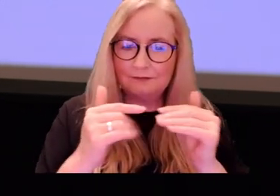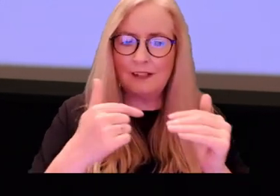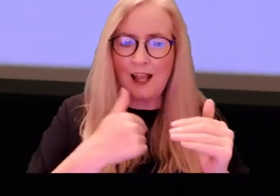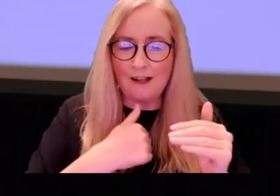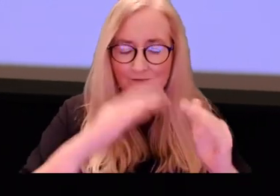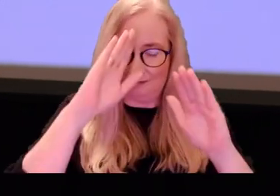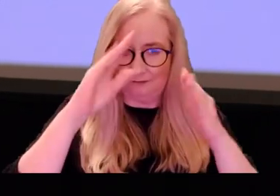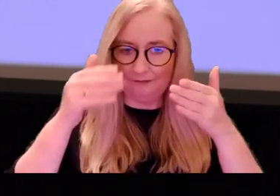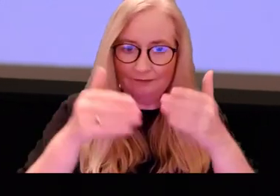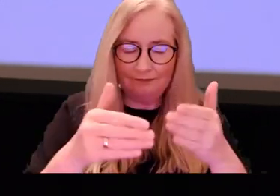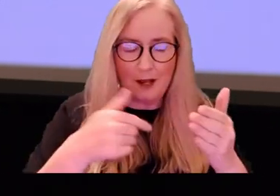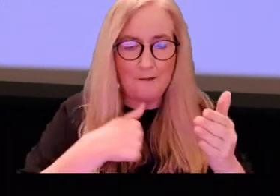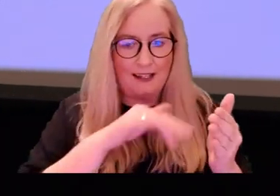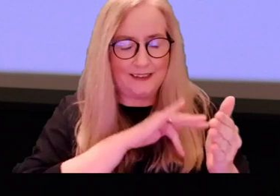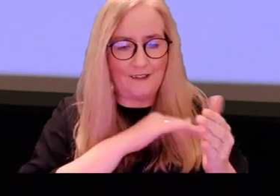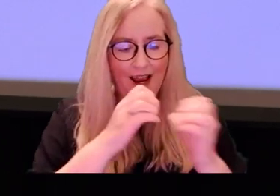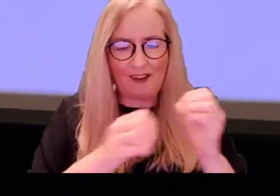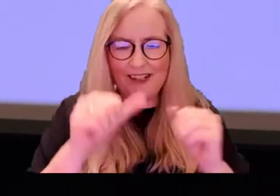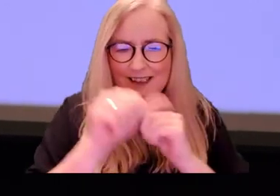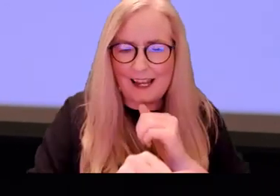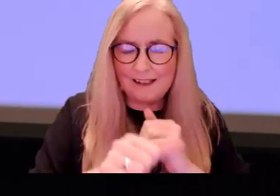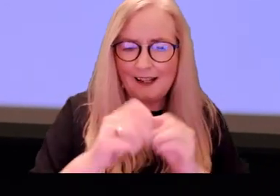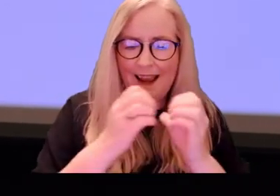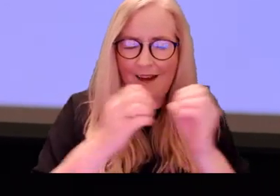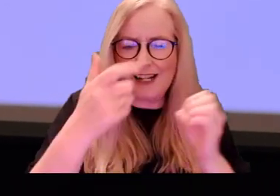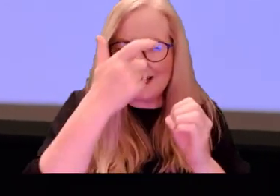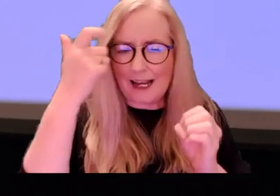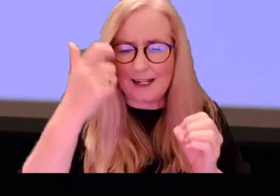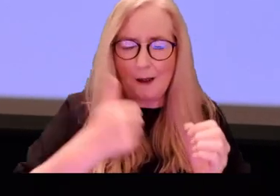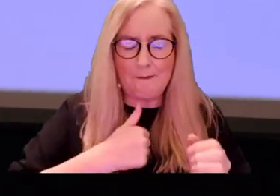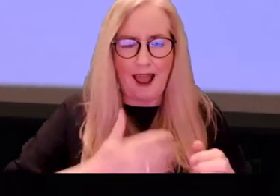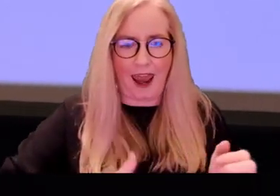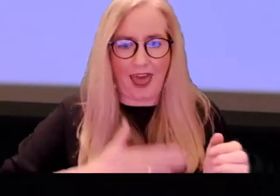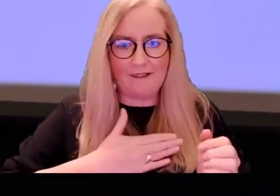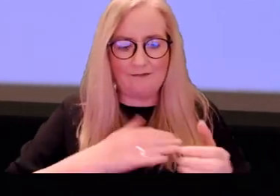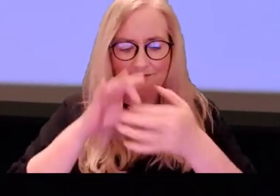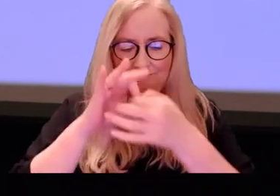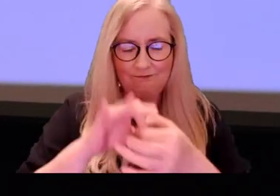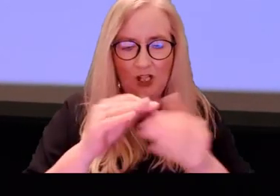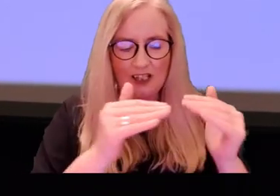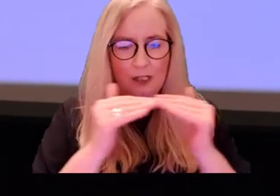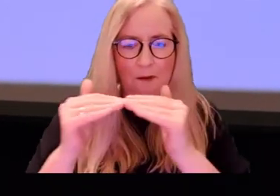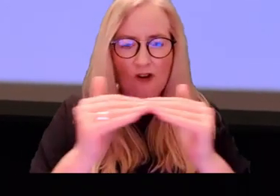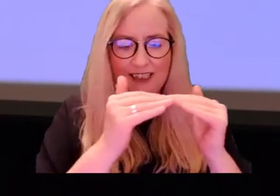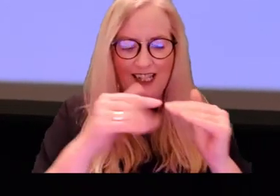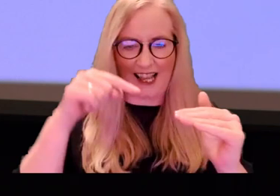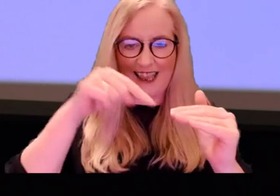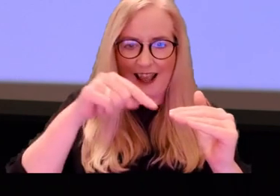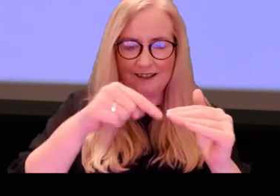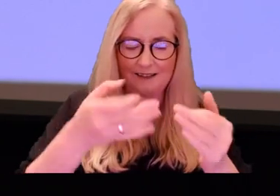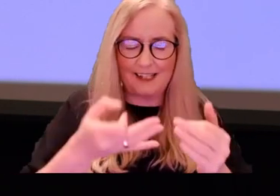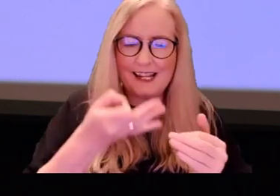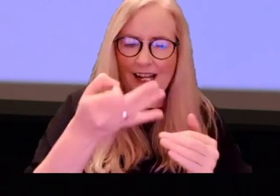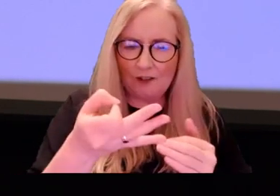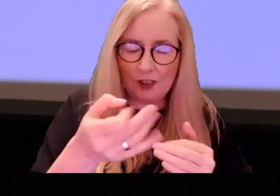I dedicate myself every day every second of my life to democracy. It is a gift